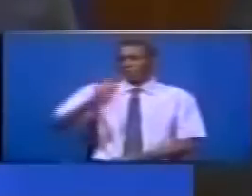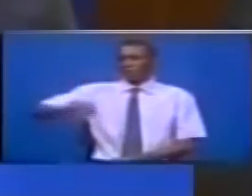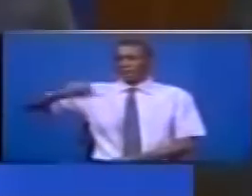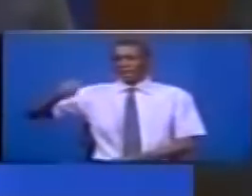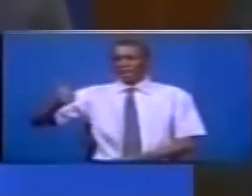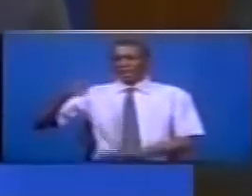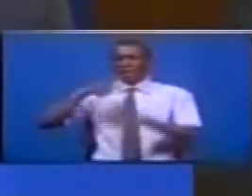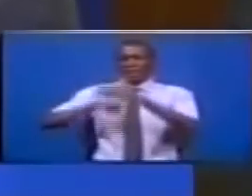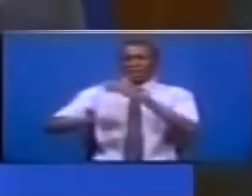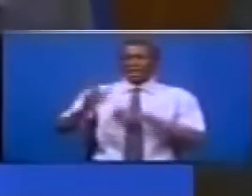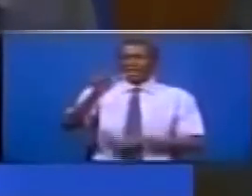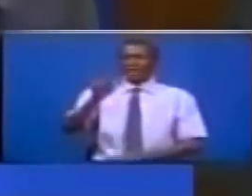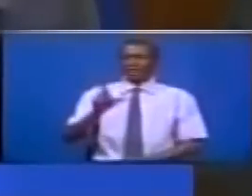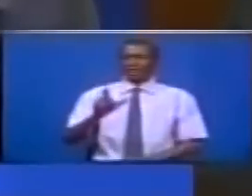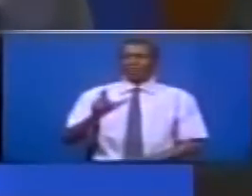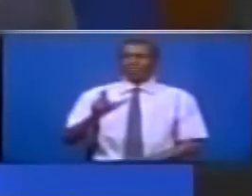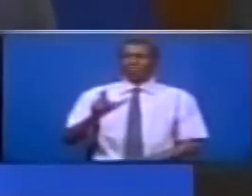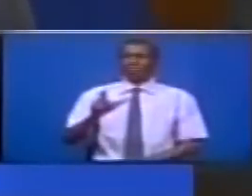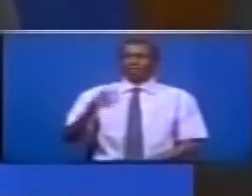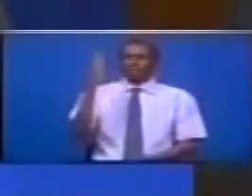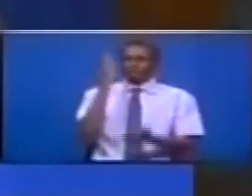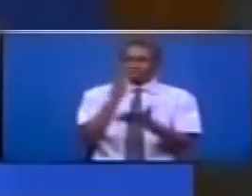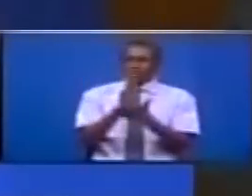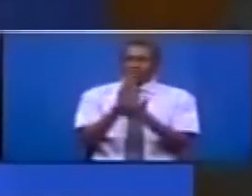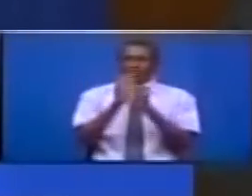colleagues in the region is also not true.